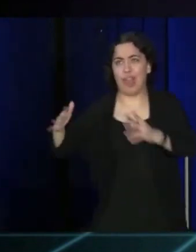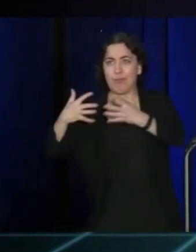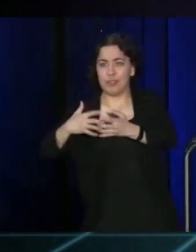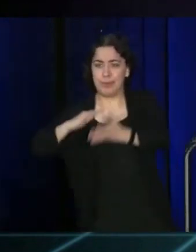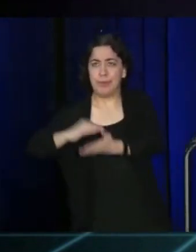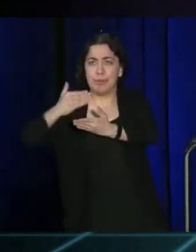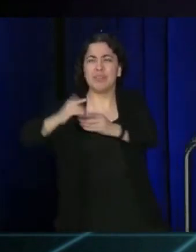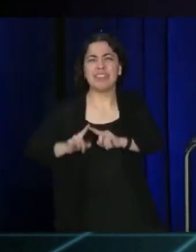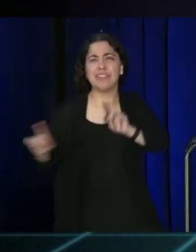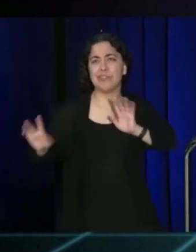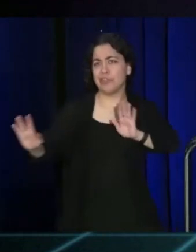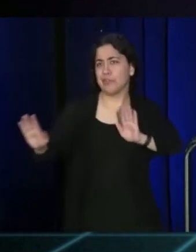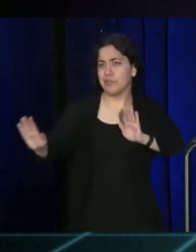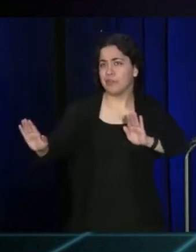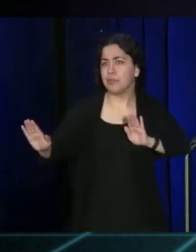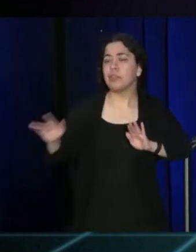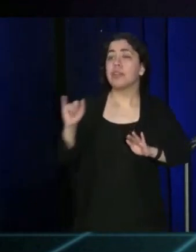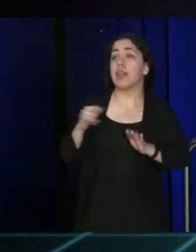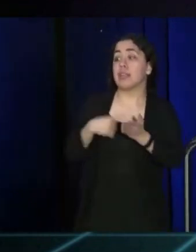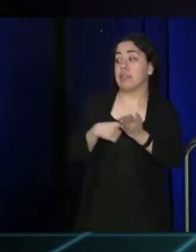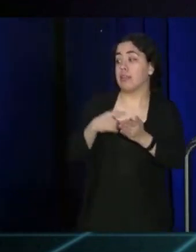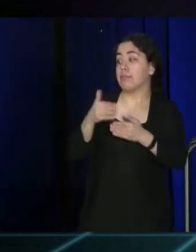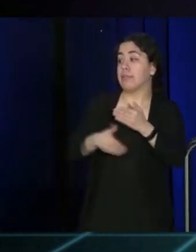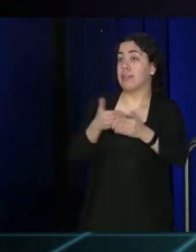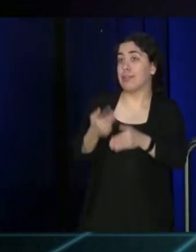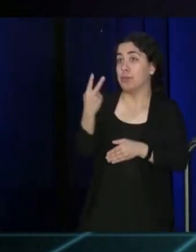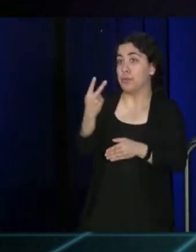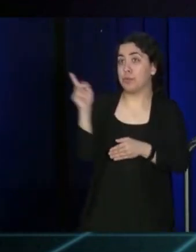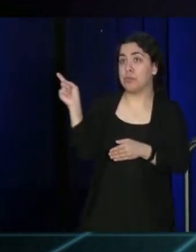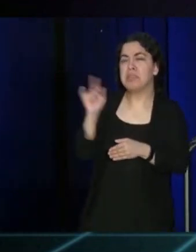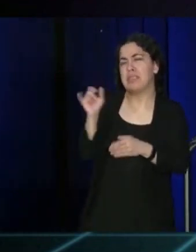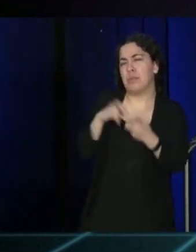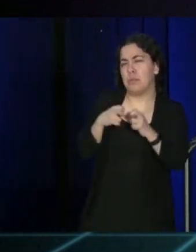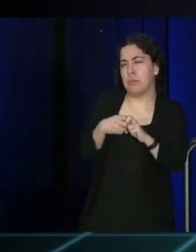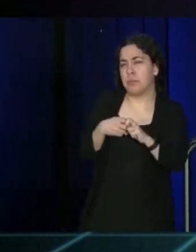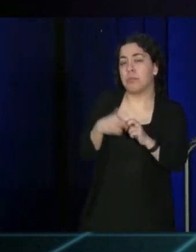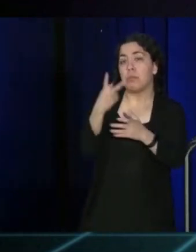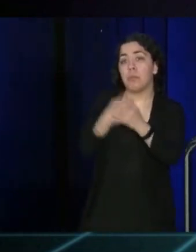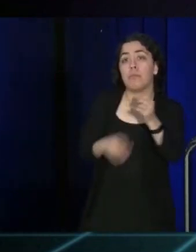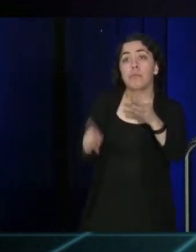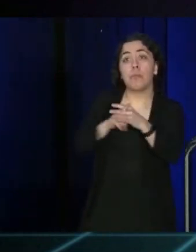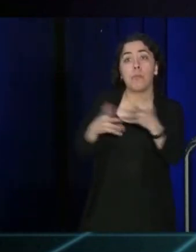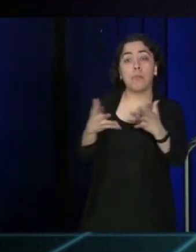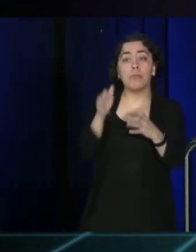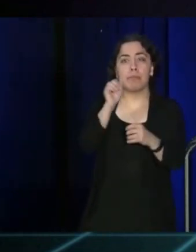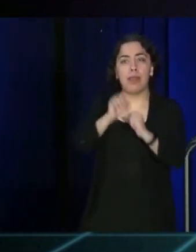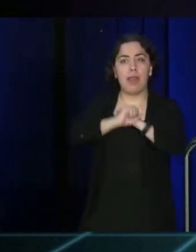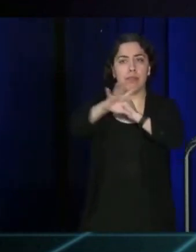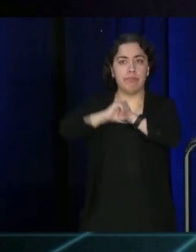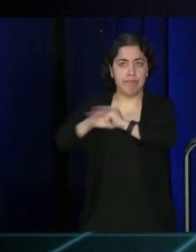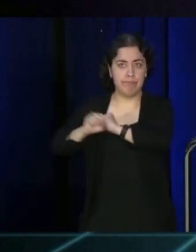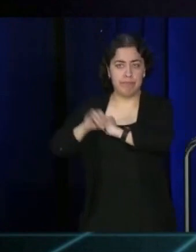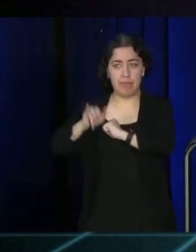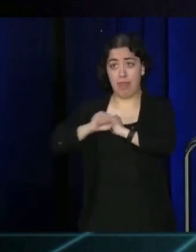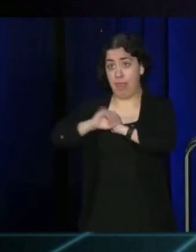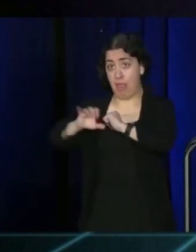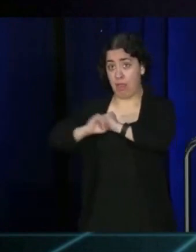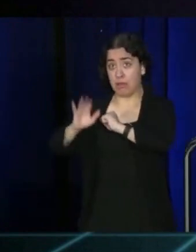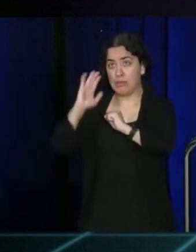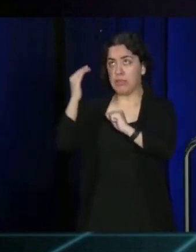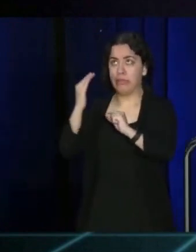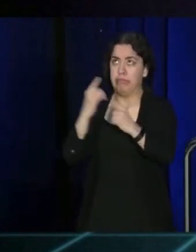these two. They're pretty much the same problem. Both showing up an ad after the fact, and ads are like